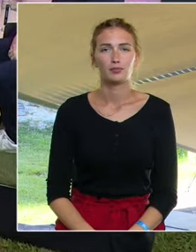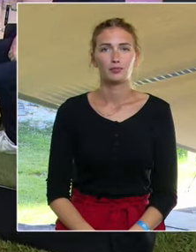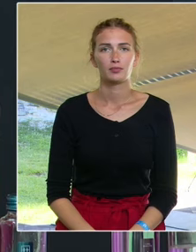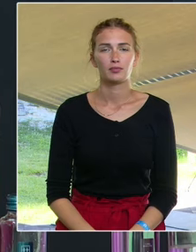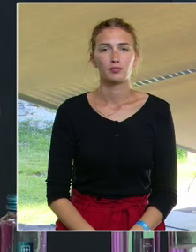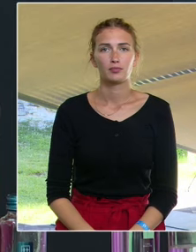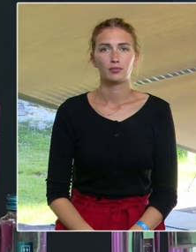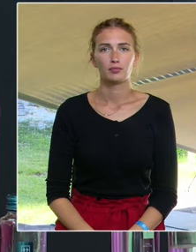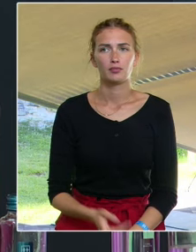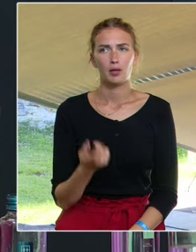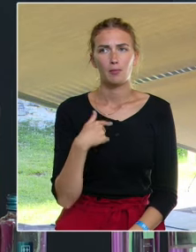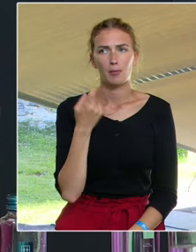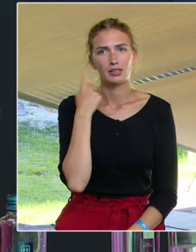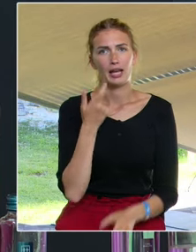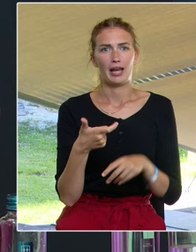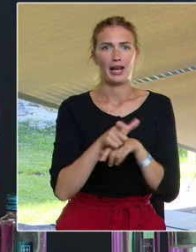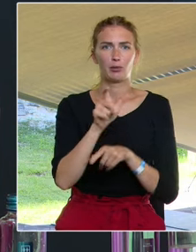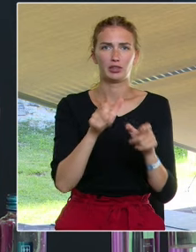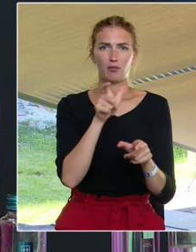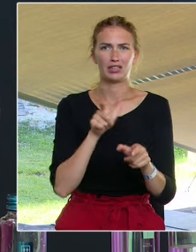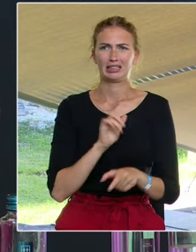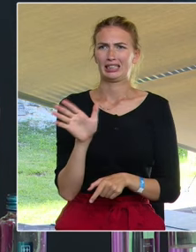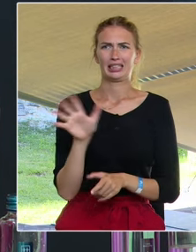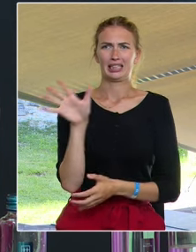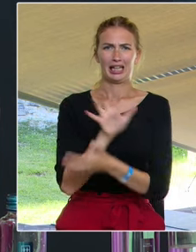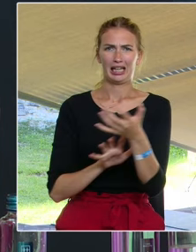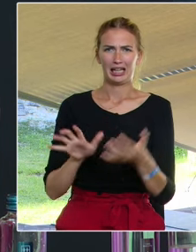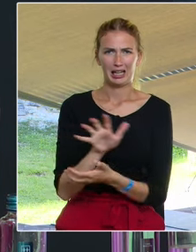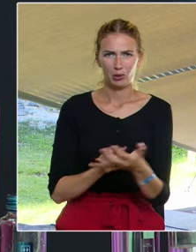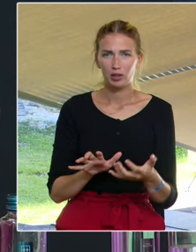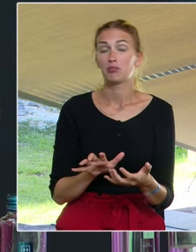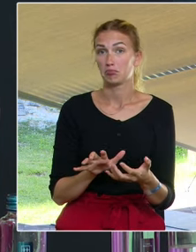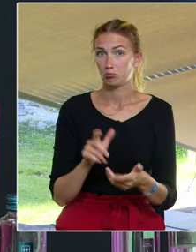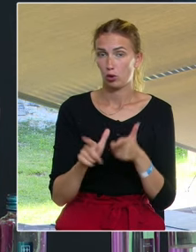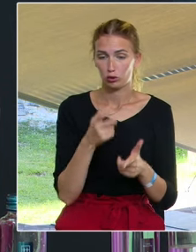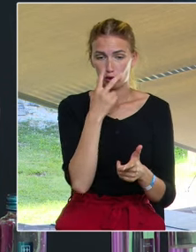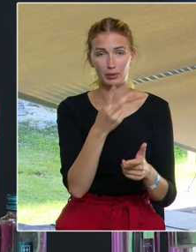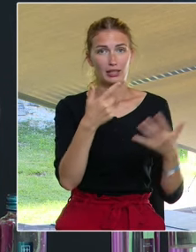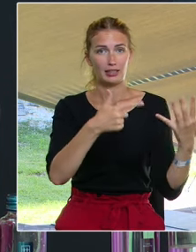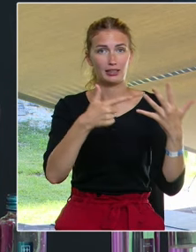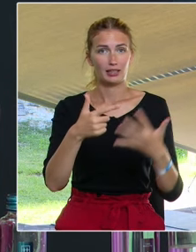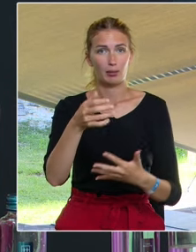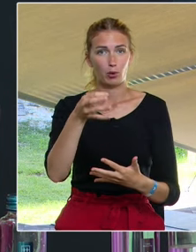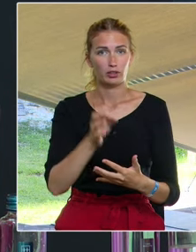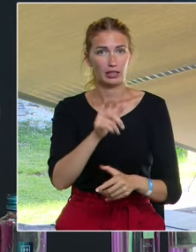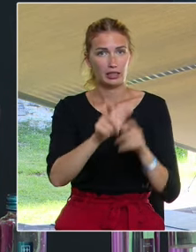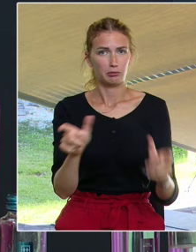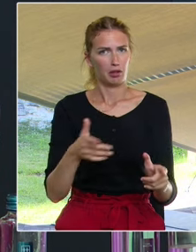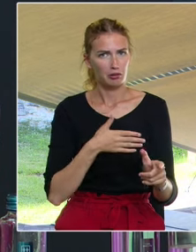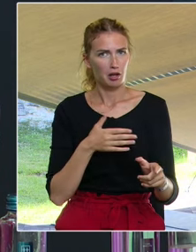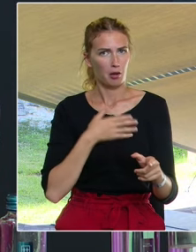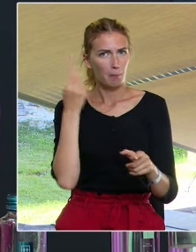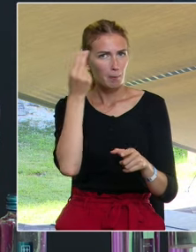because I thought that most of the people will say no, it's too complicated. Well, actually, we see that 77% of people want to learn